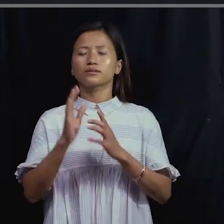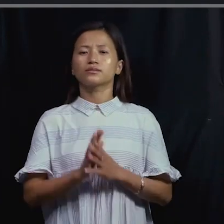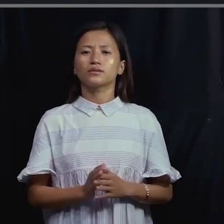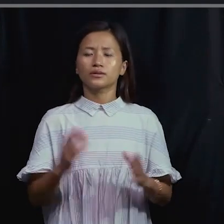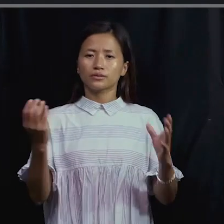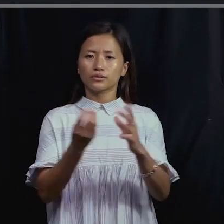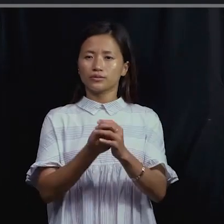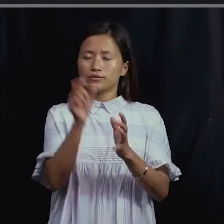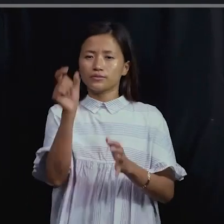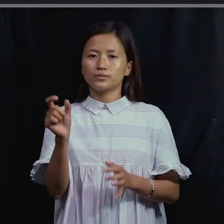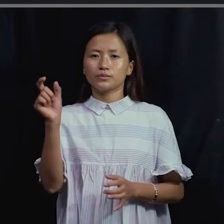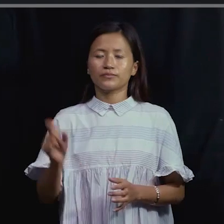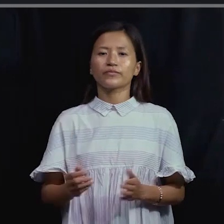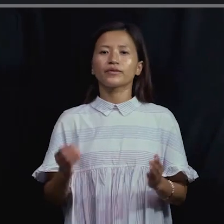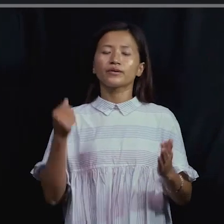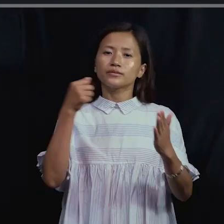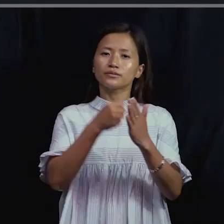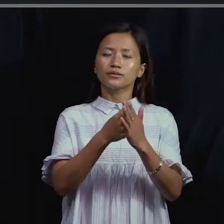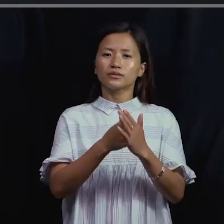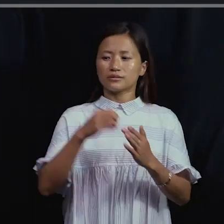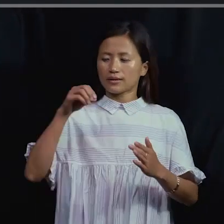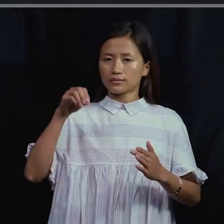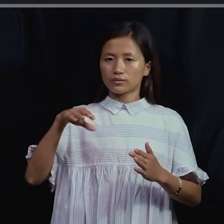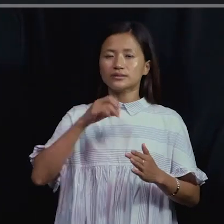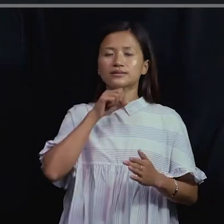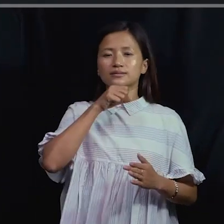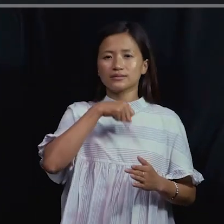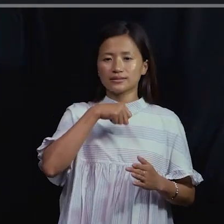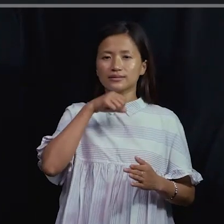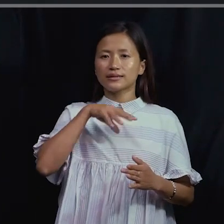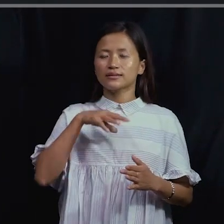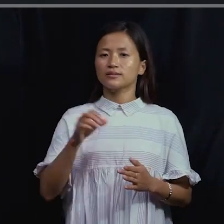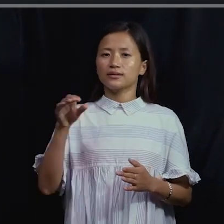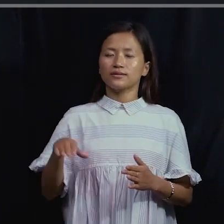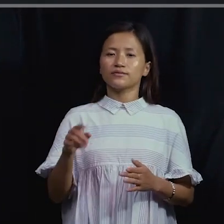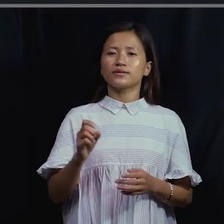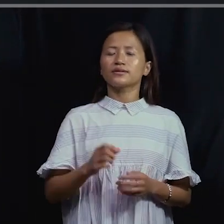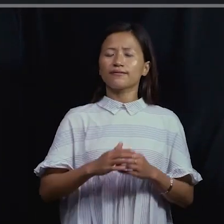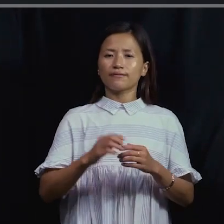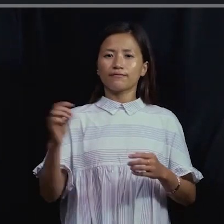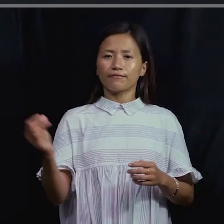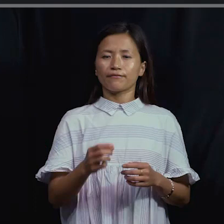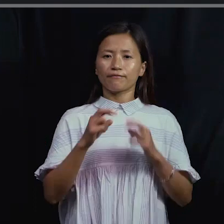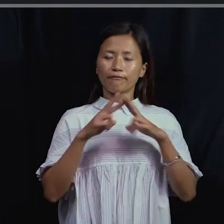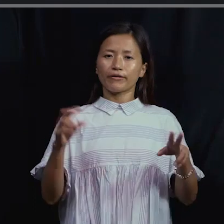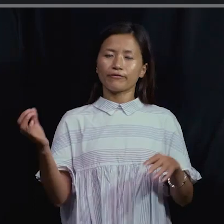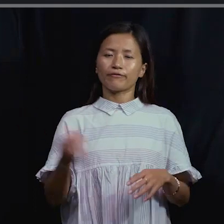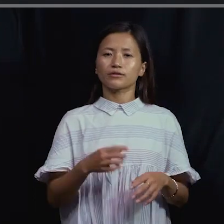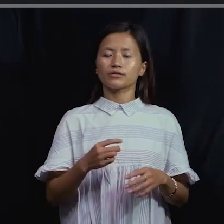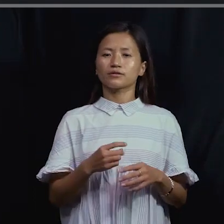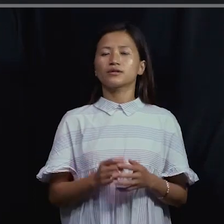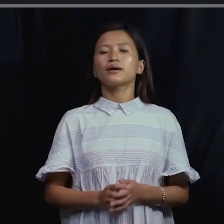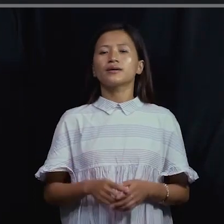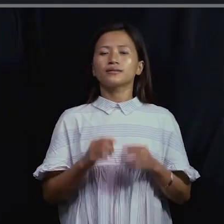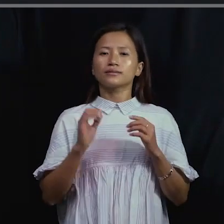some group of people, they reach adolescent or they reach this age very fast, and for some group of people it